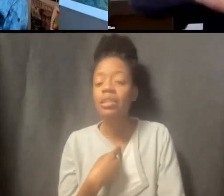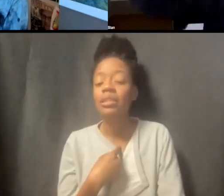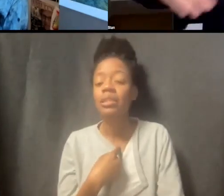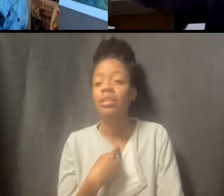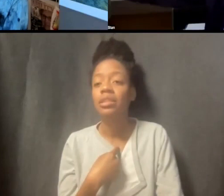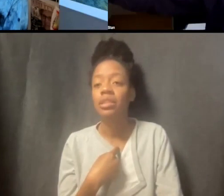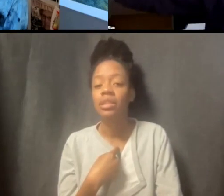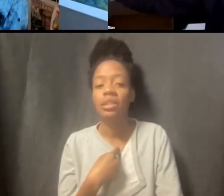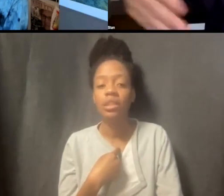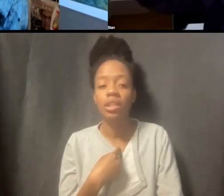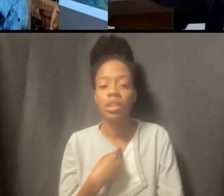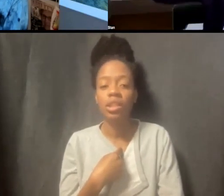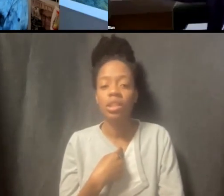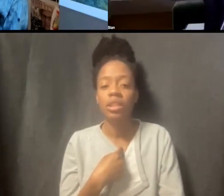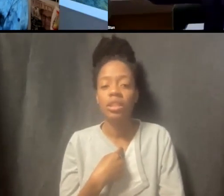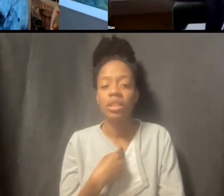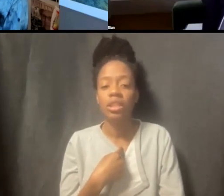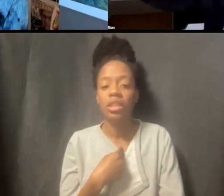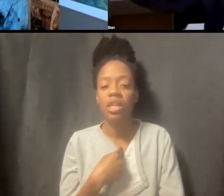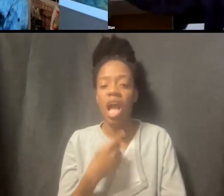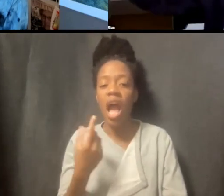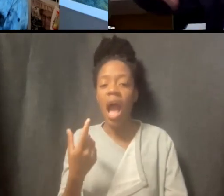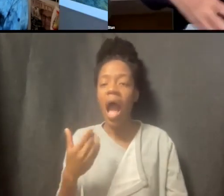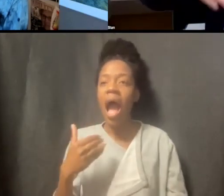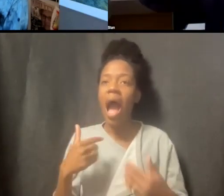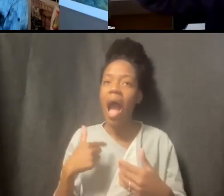when I went into a room, it was because someone read my writing